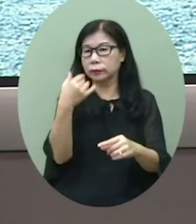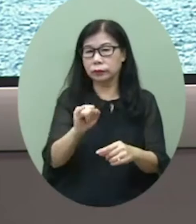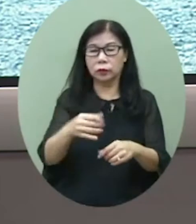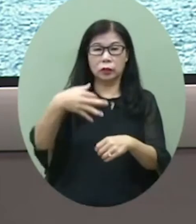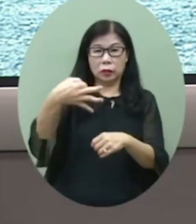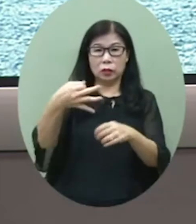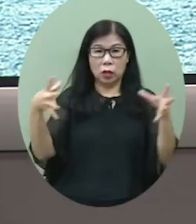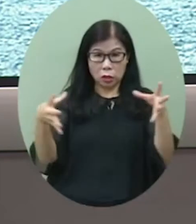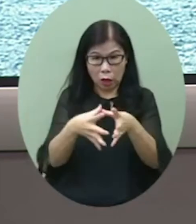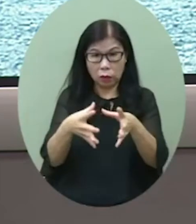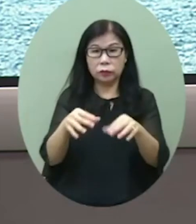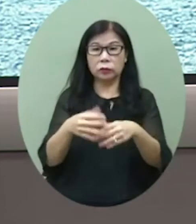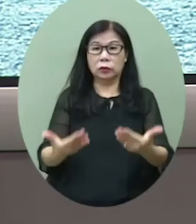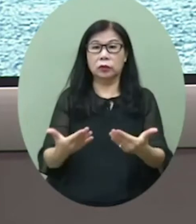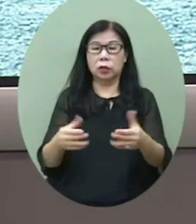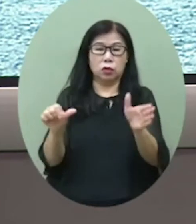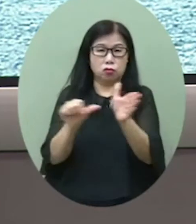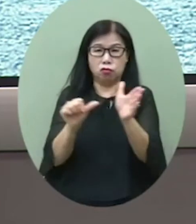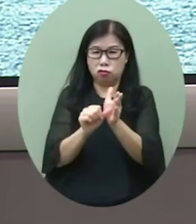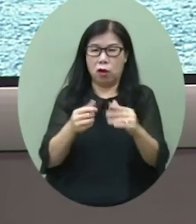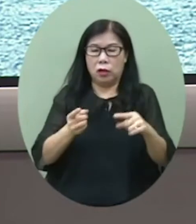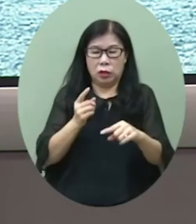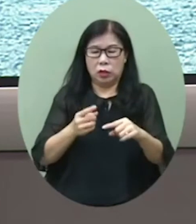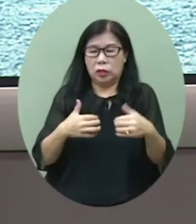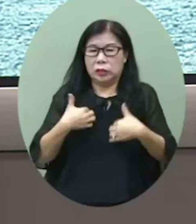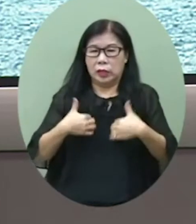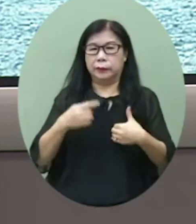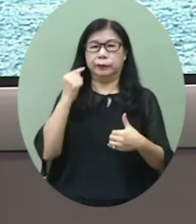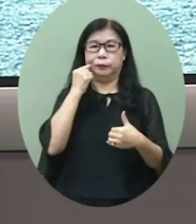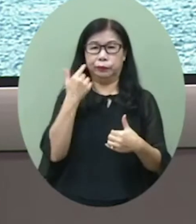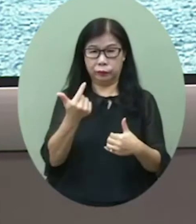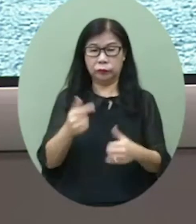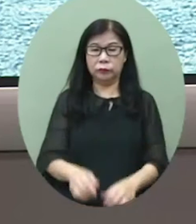come back on the 6th of September to cast their vote.